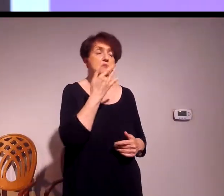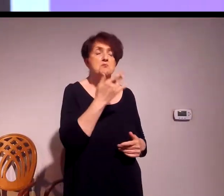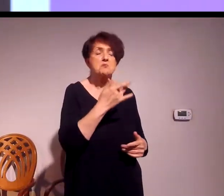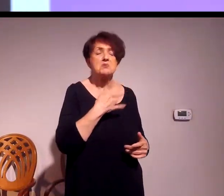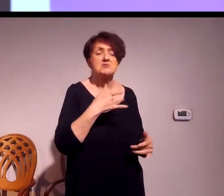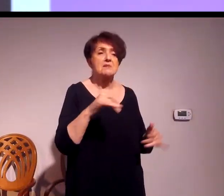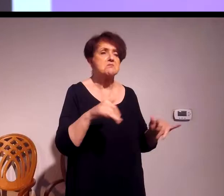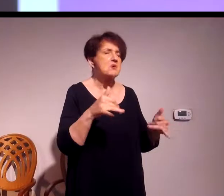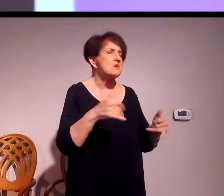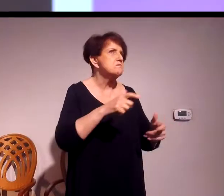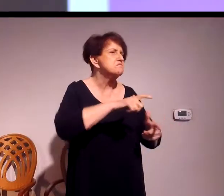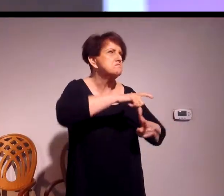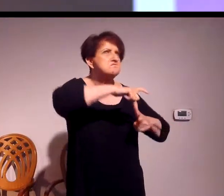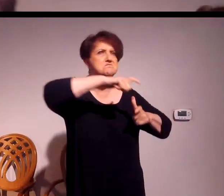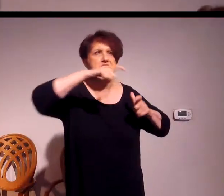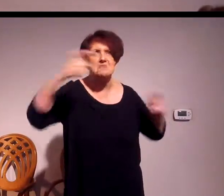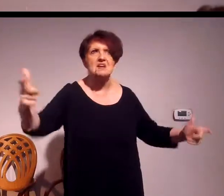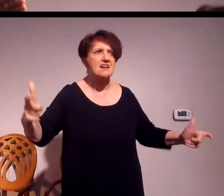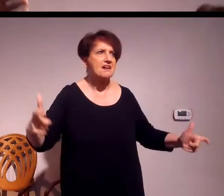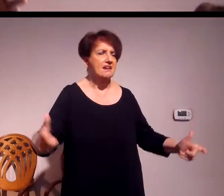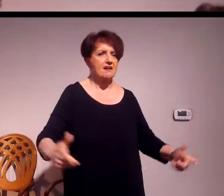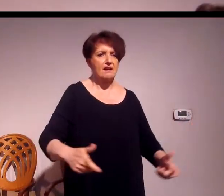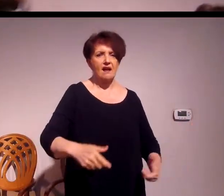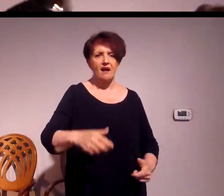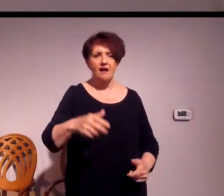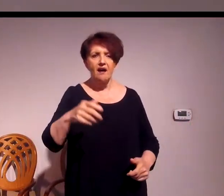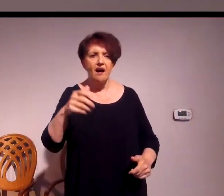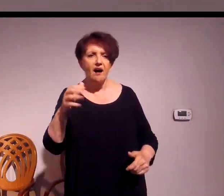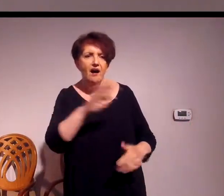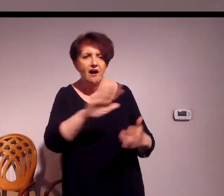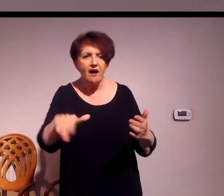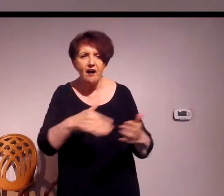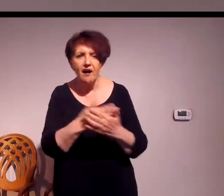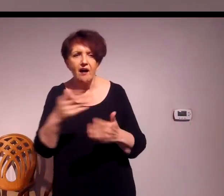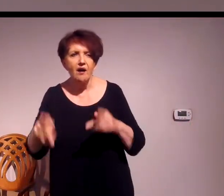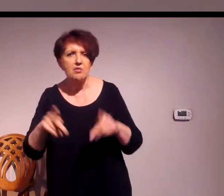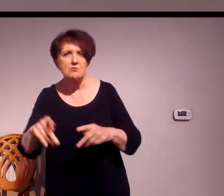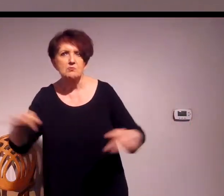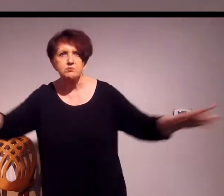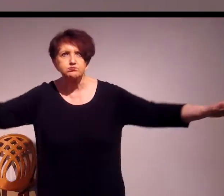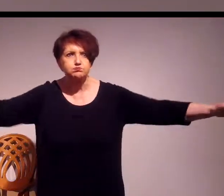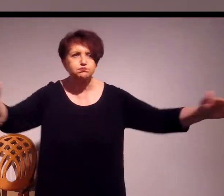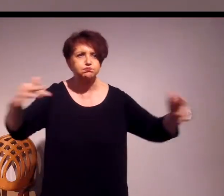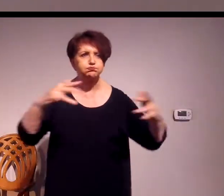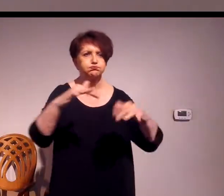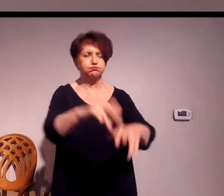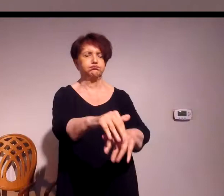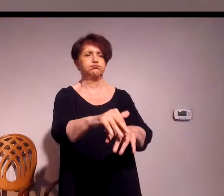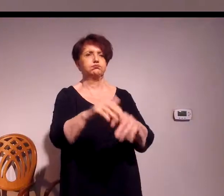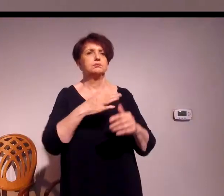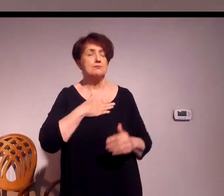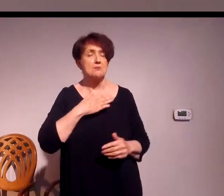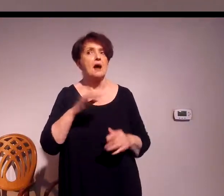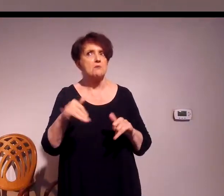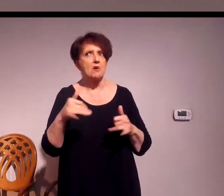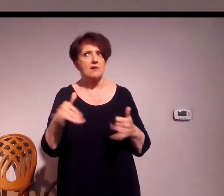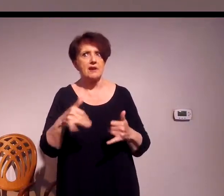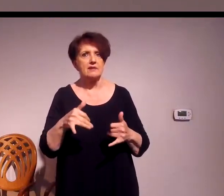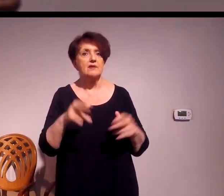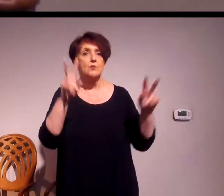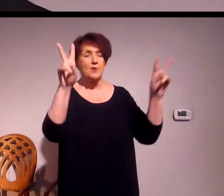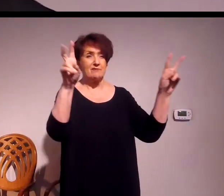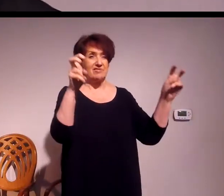parties. Everybody wanted to come to my birthday party, okay? And we would have a theme for the party, okay? And one year, the theme